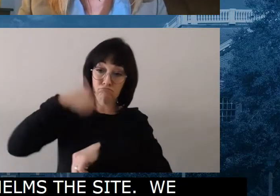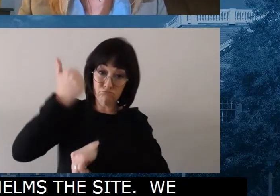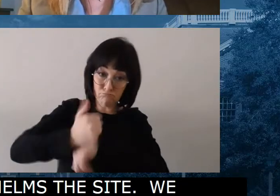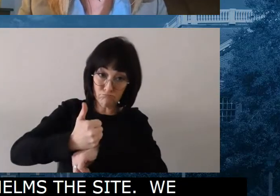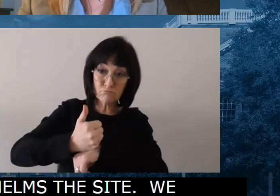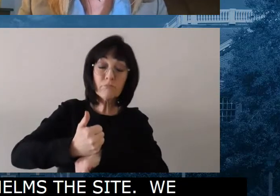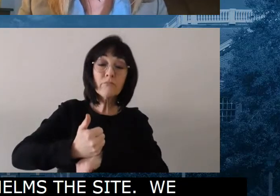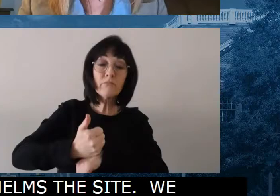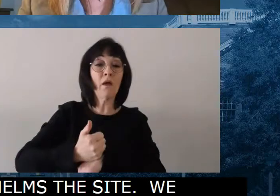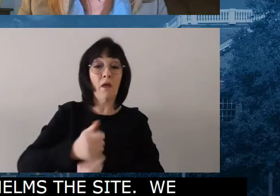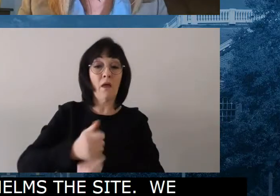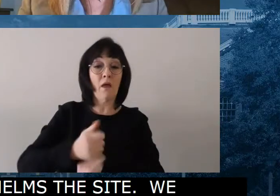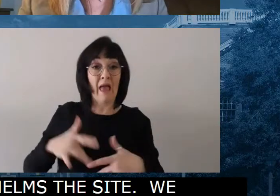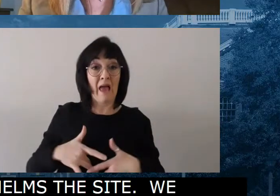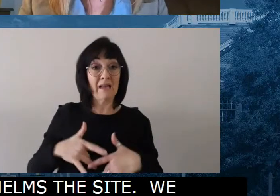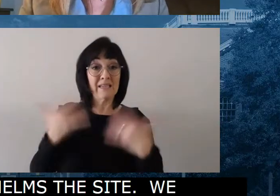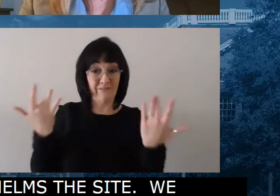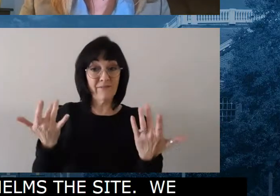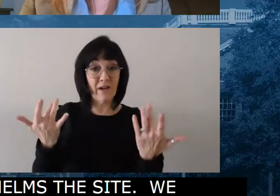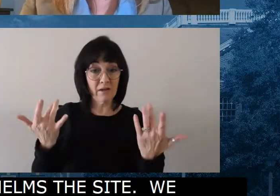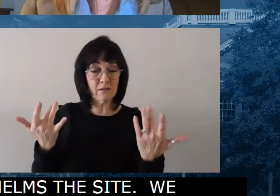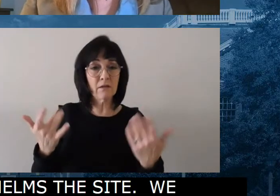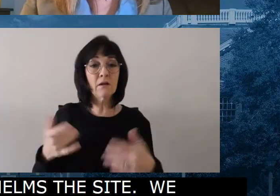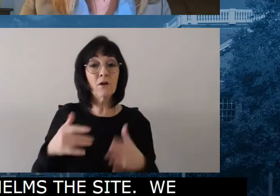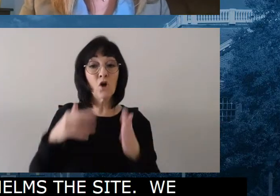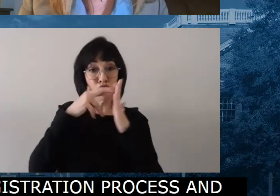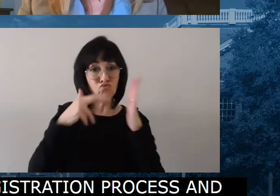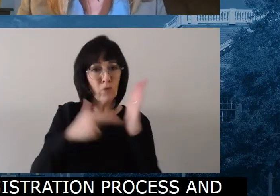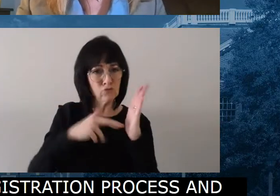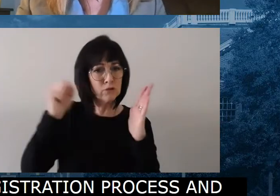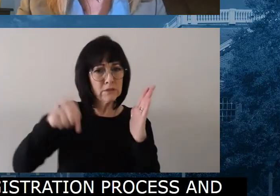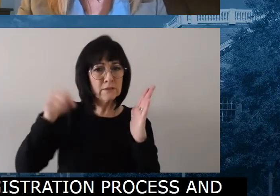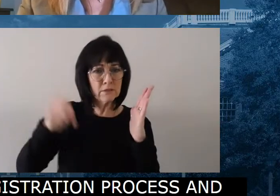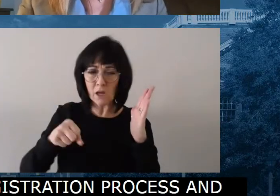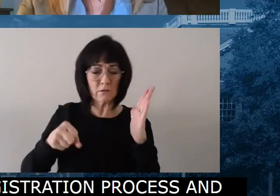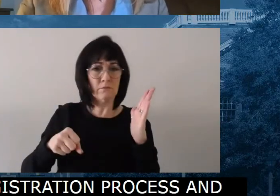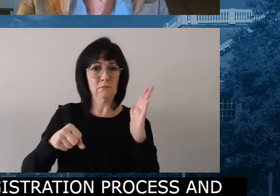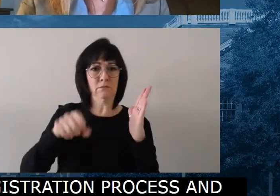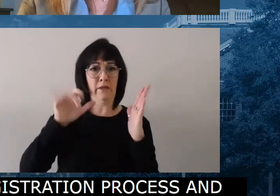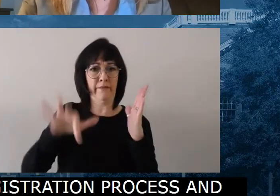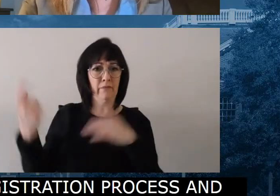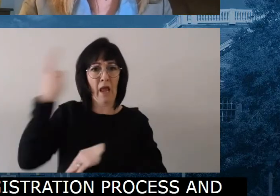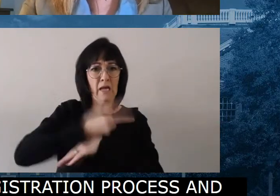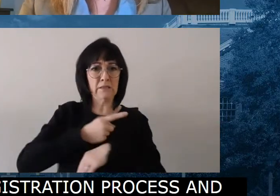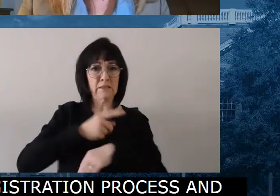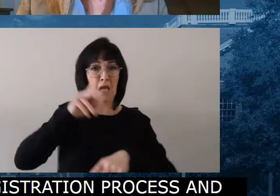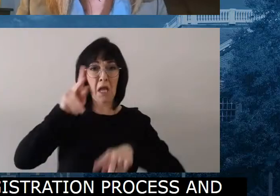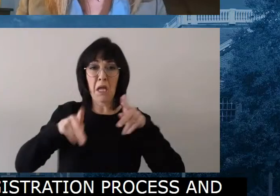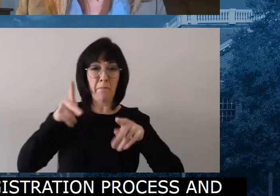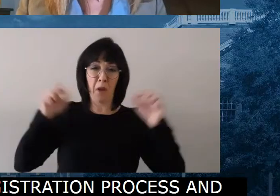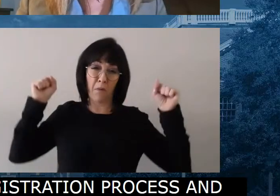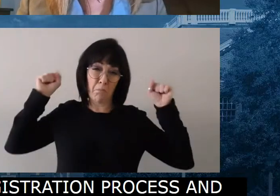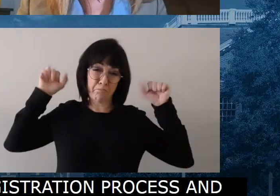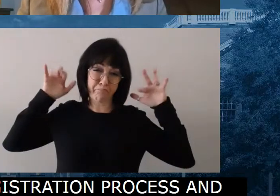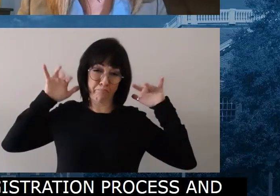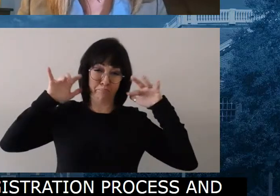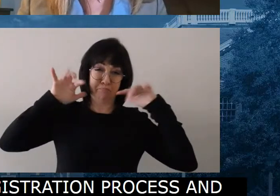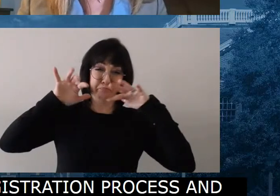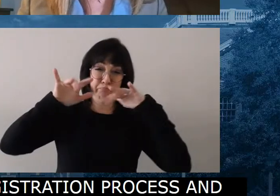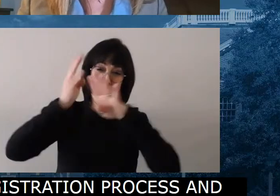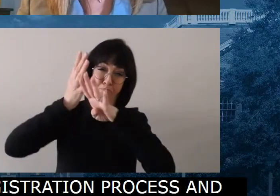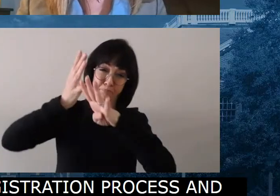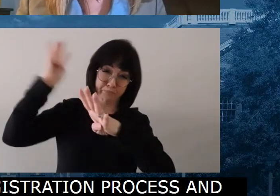but it was not as tight as the way we've been working it with those vaccination sites since then, and we